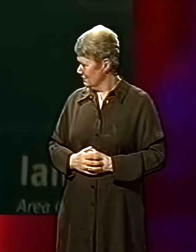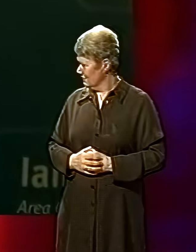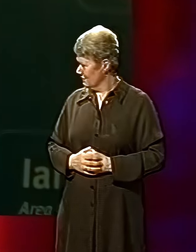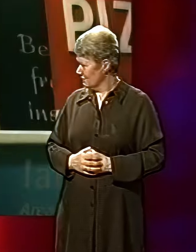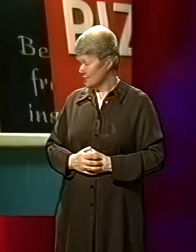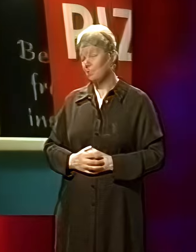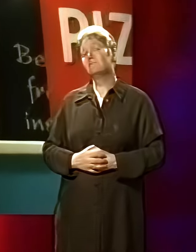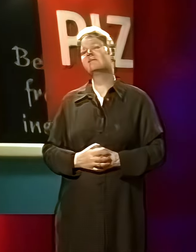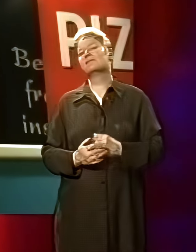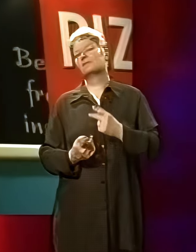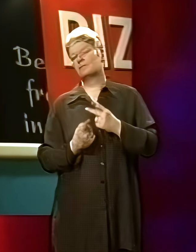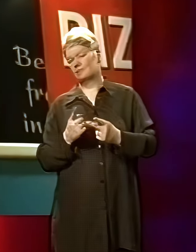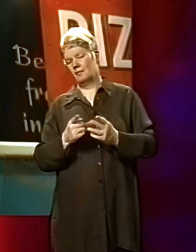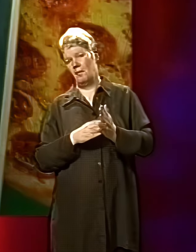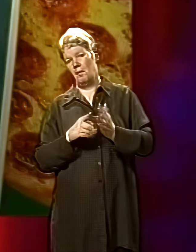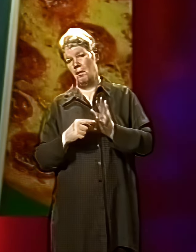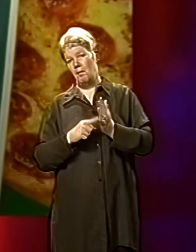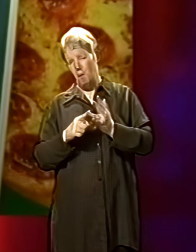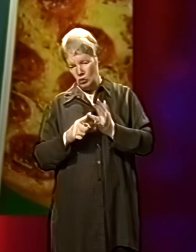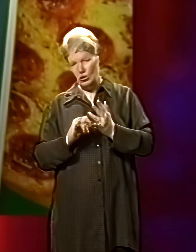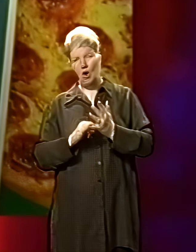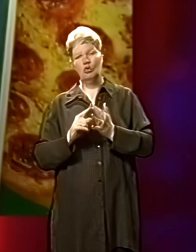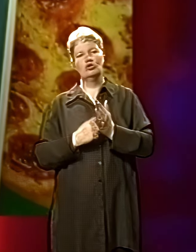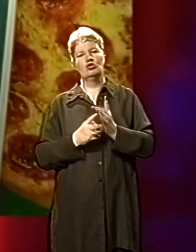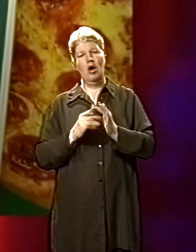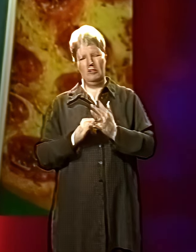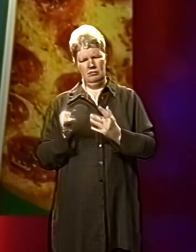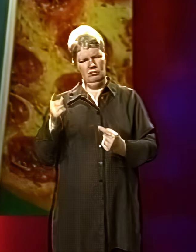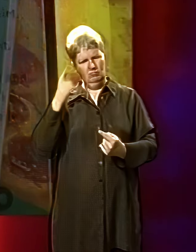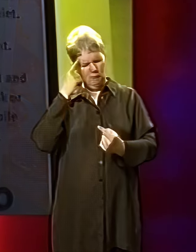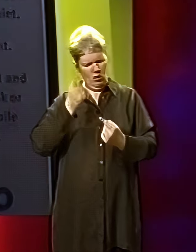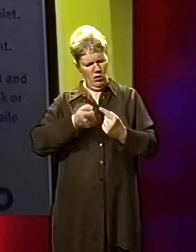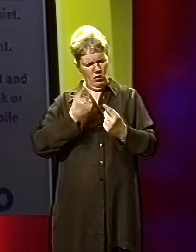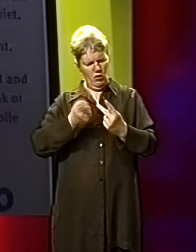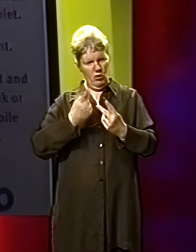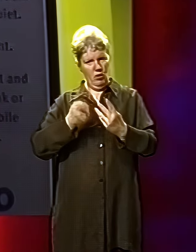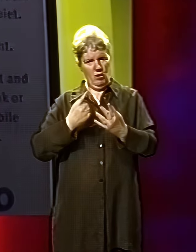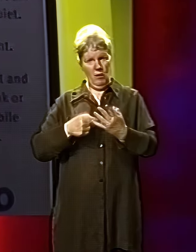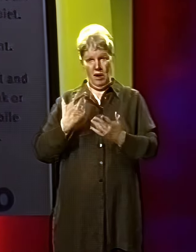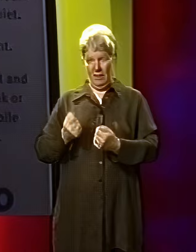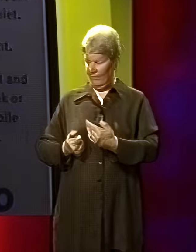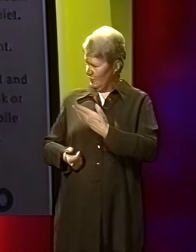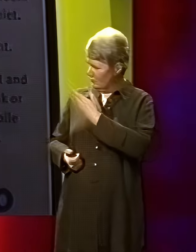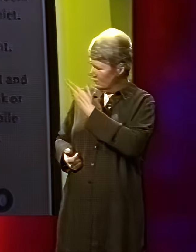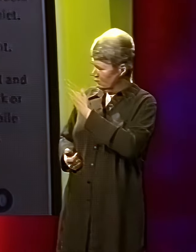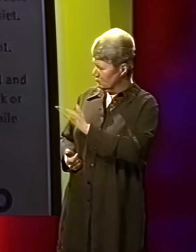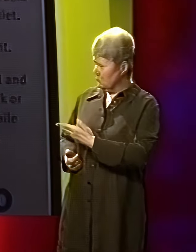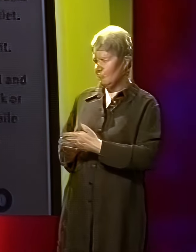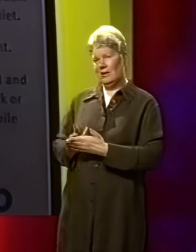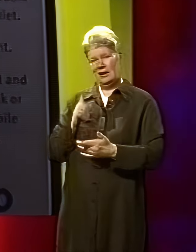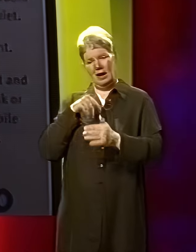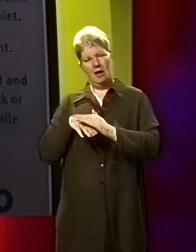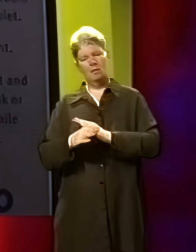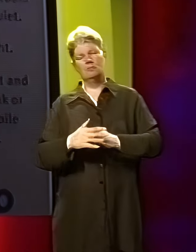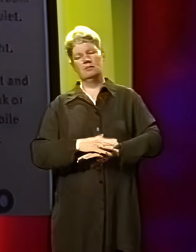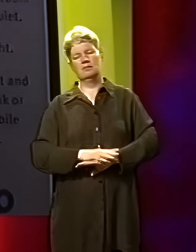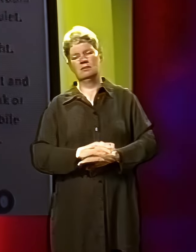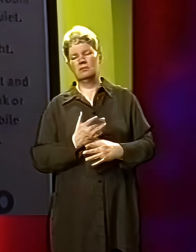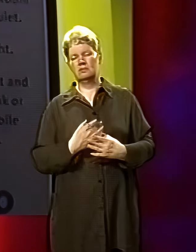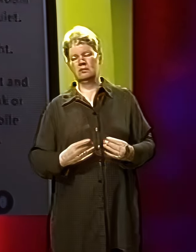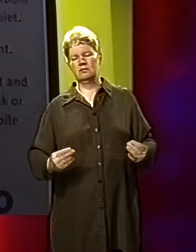Meanwhile, at the trial Moto services, the management have thought of everything. They've even provided a contemplation room for private prayer,